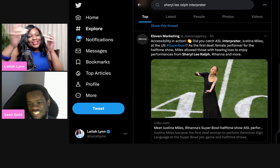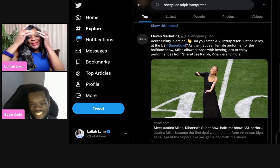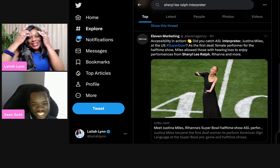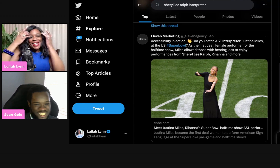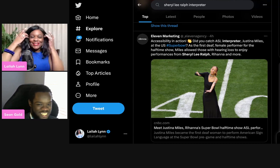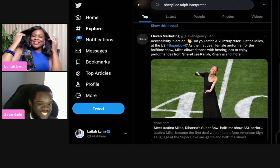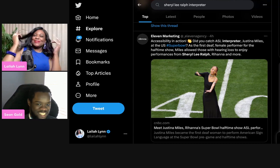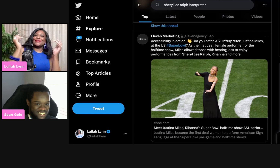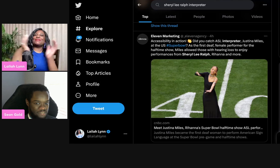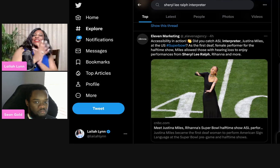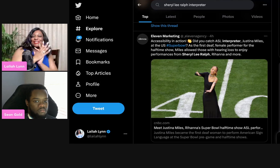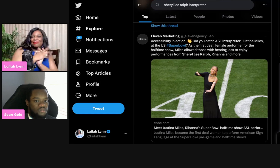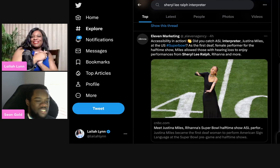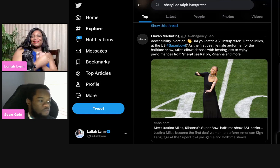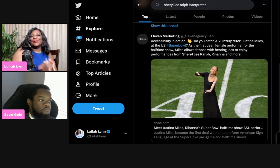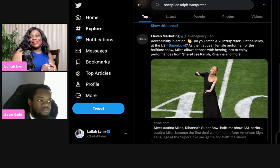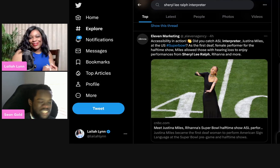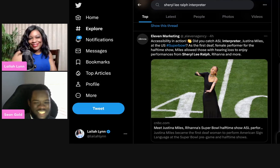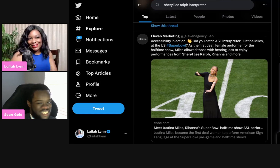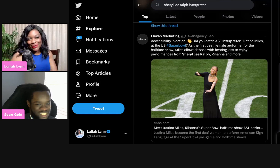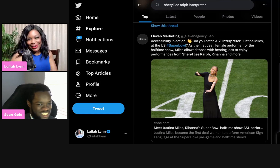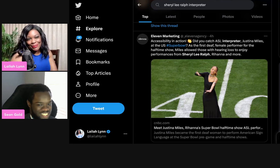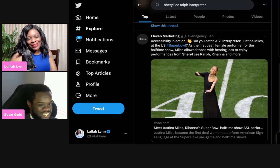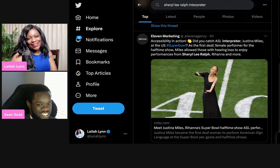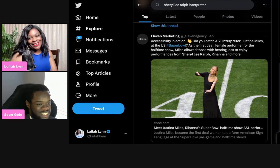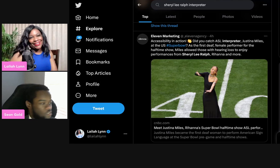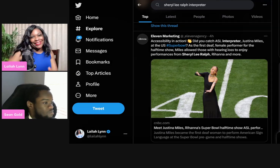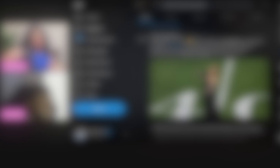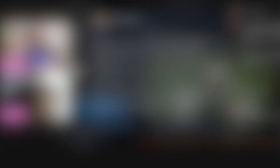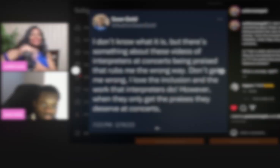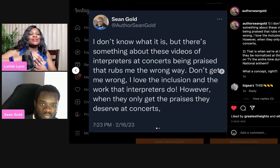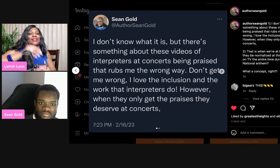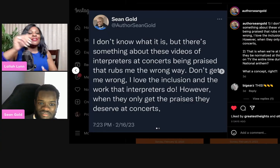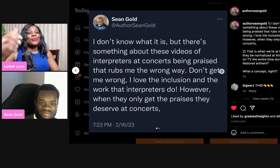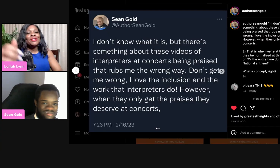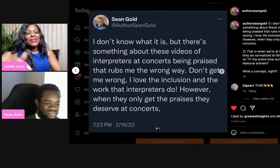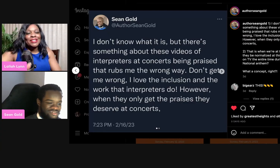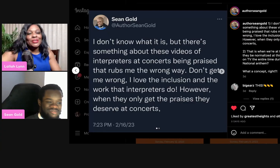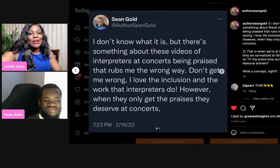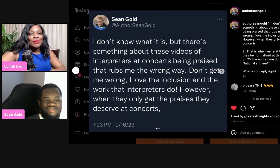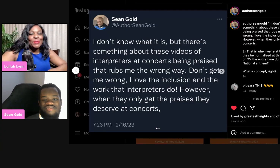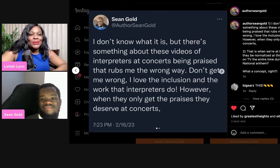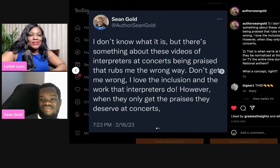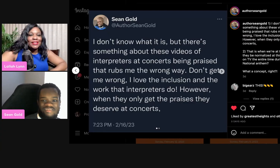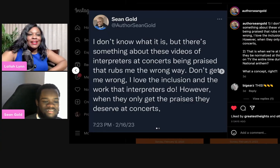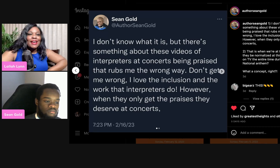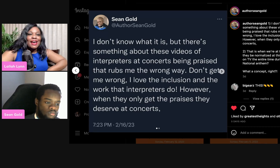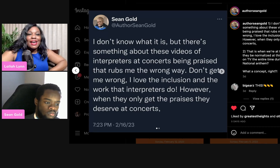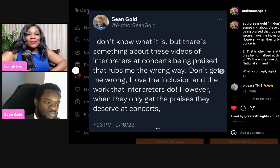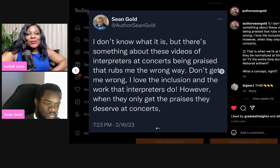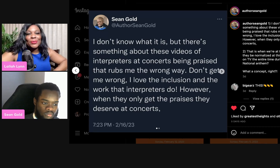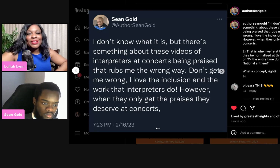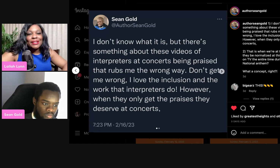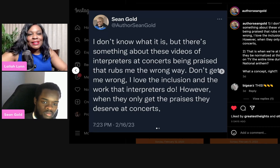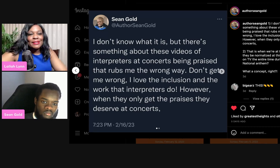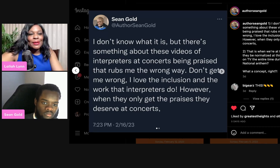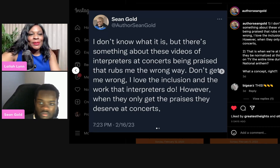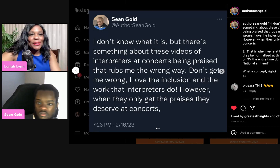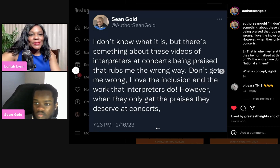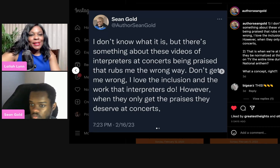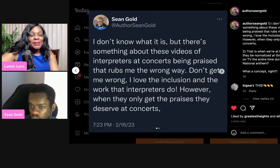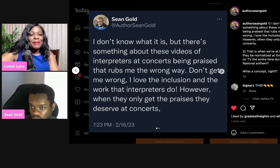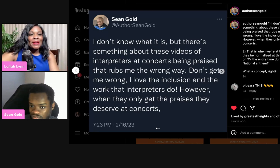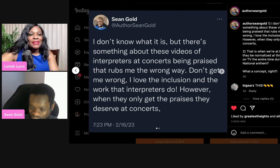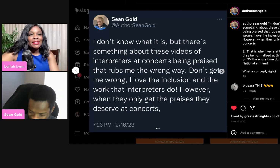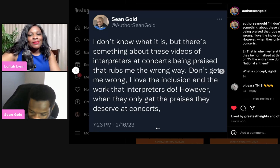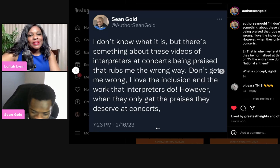I thought you were going to have a different response based on your Instagram. So on your Instagram, you posted, I don't know what it is, but